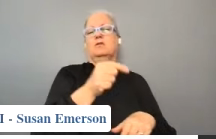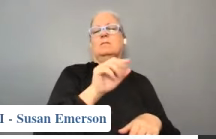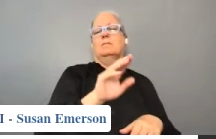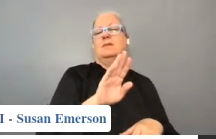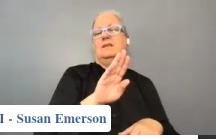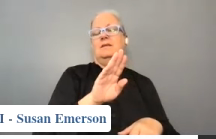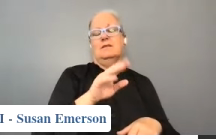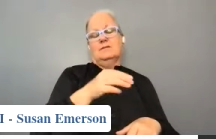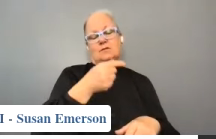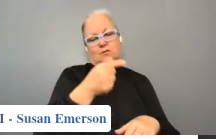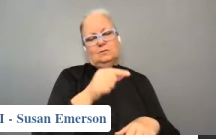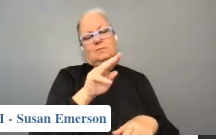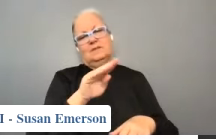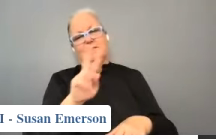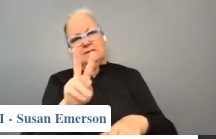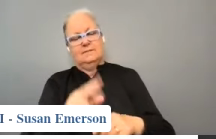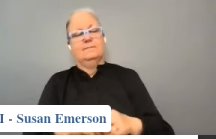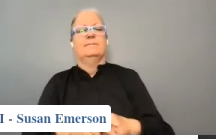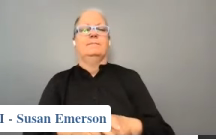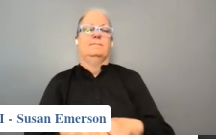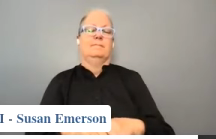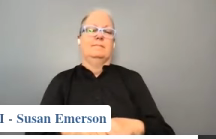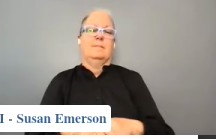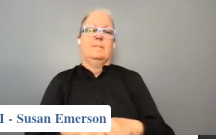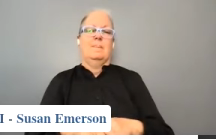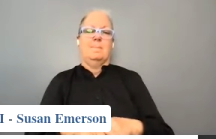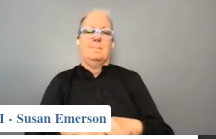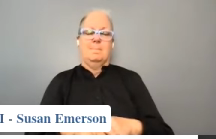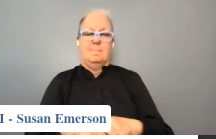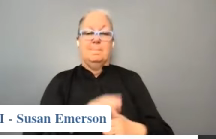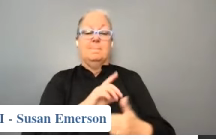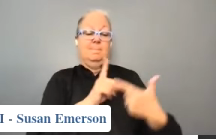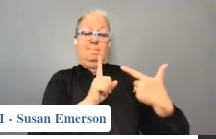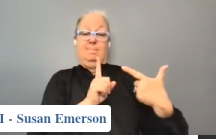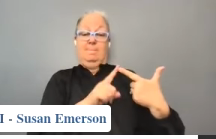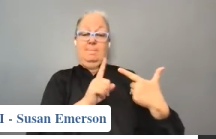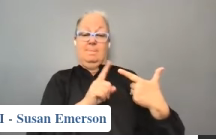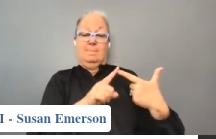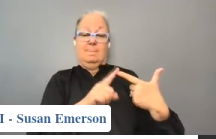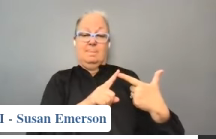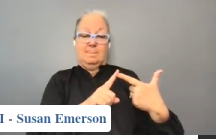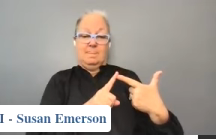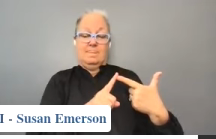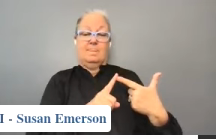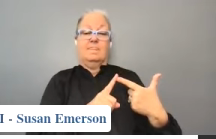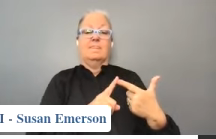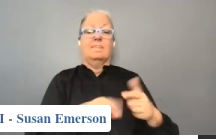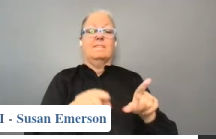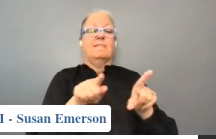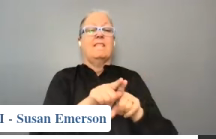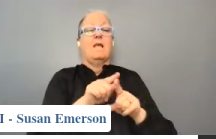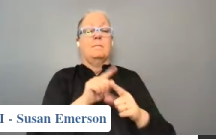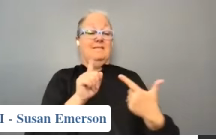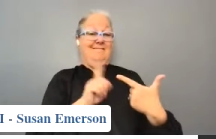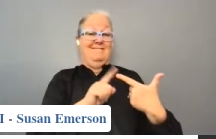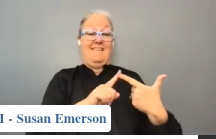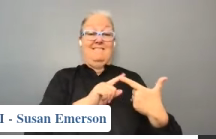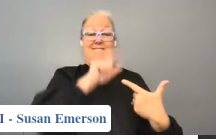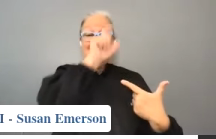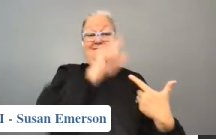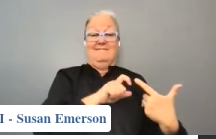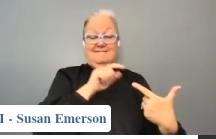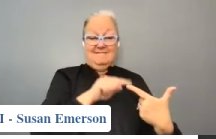So second, we learn that there's an entry point through training social protection implementers to recognize gender-based